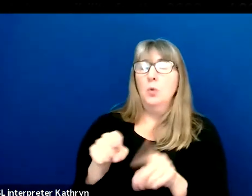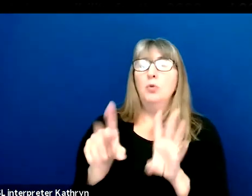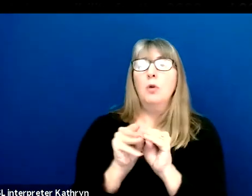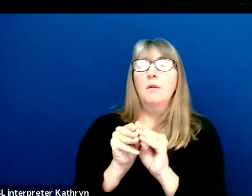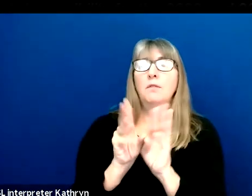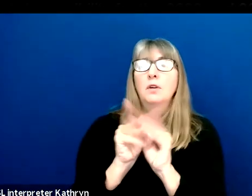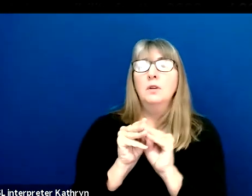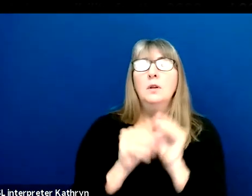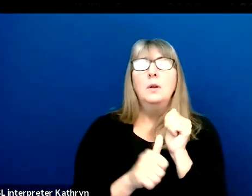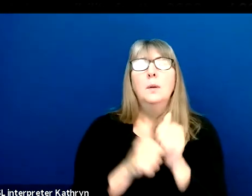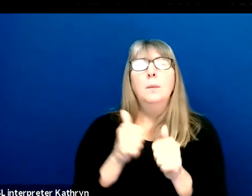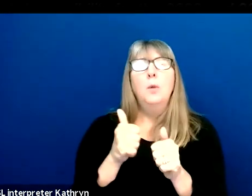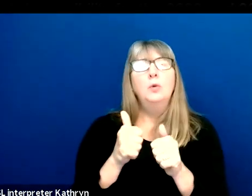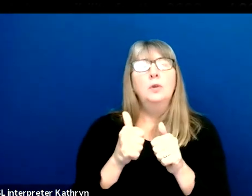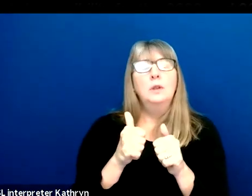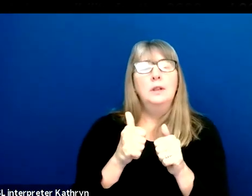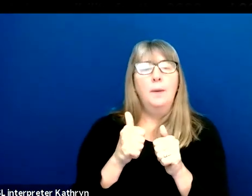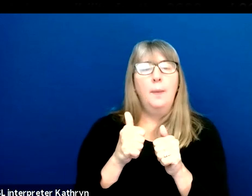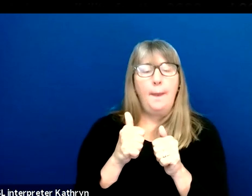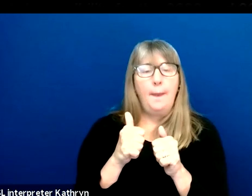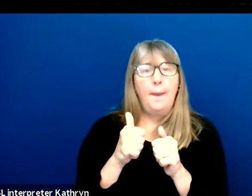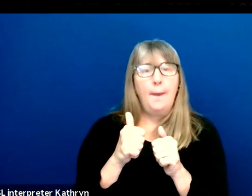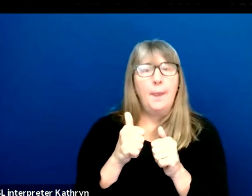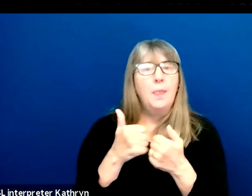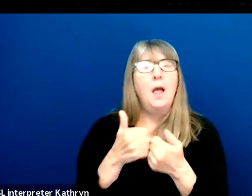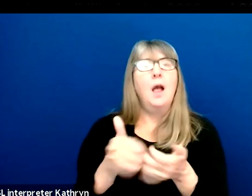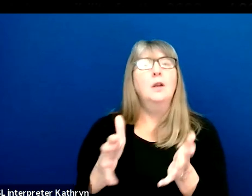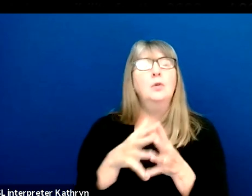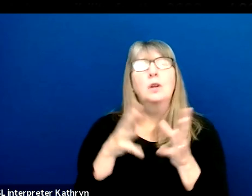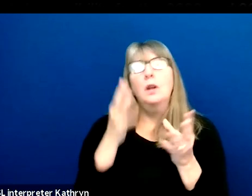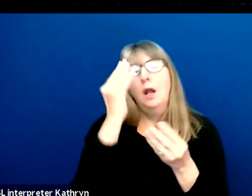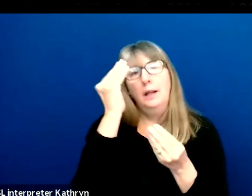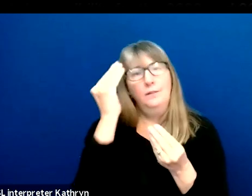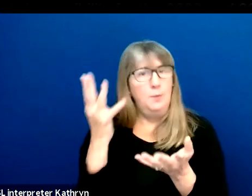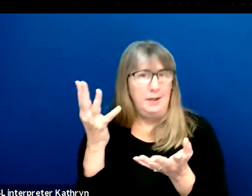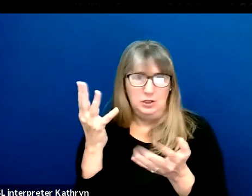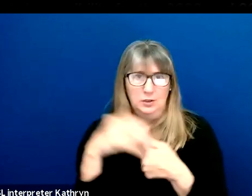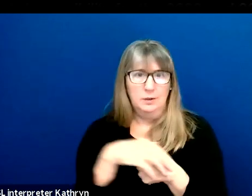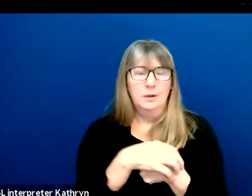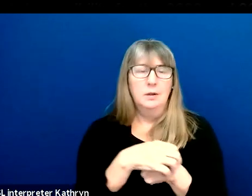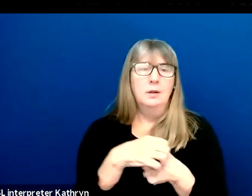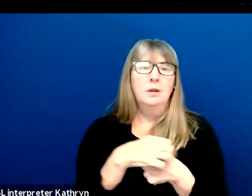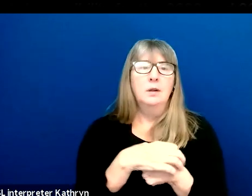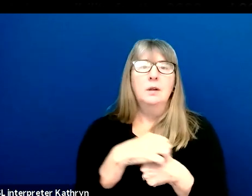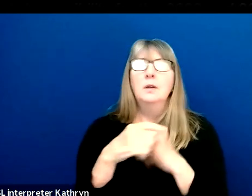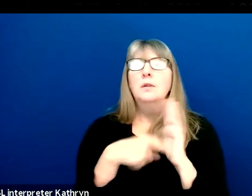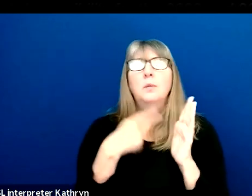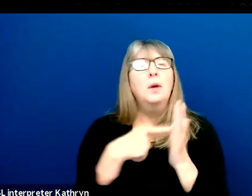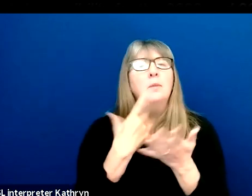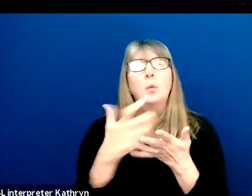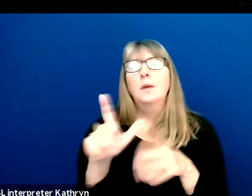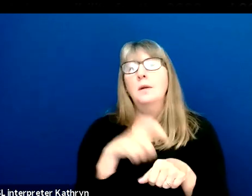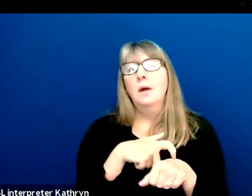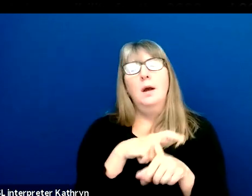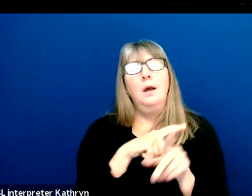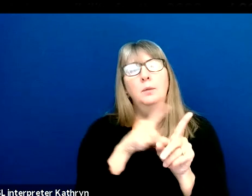it's mainly I really lose a lot of information. It's sometimes really a waste of time to be to talks when